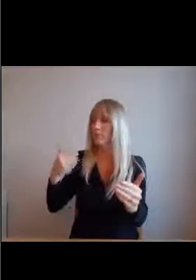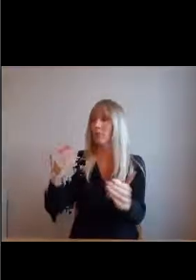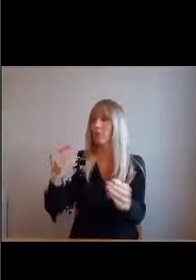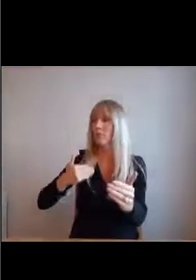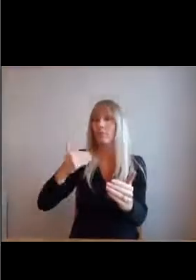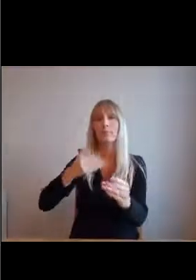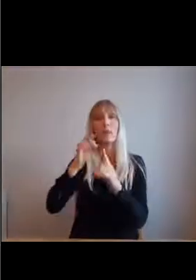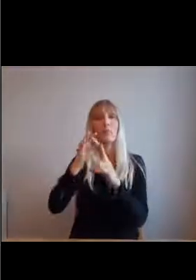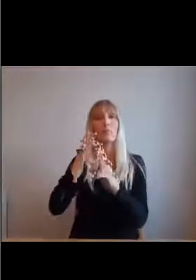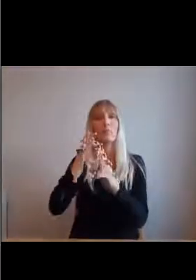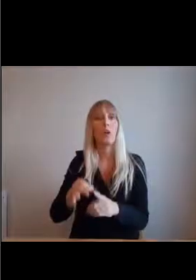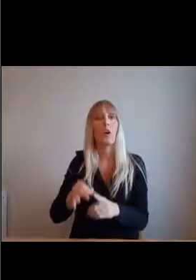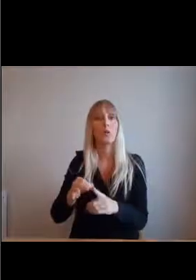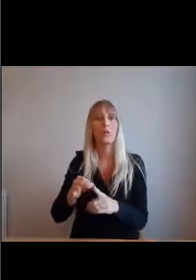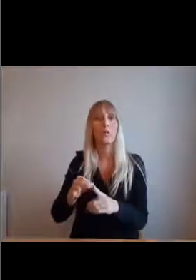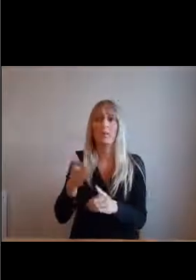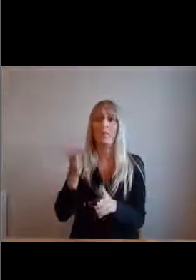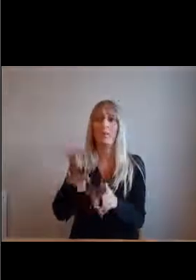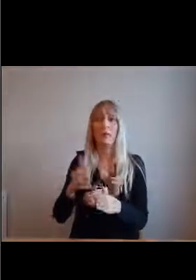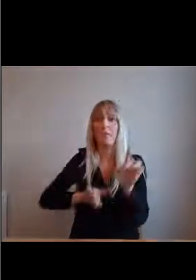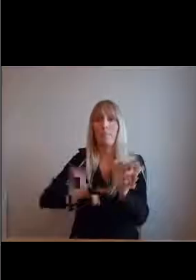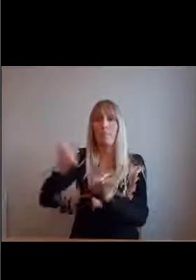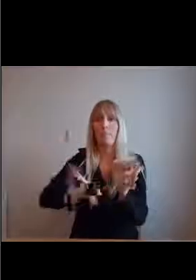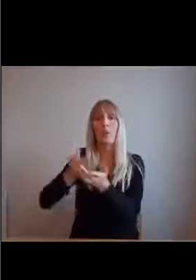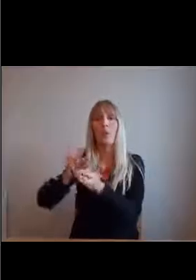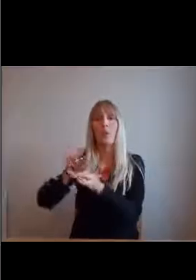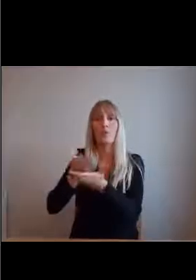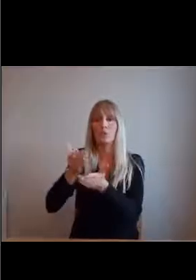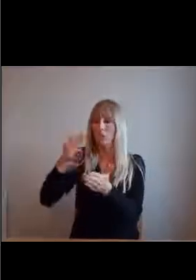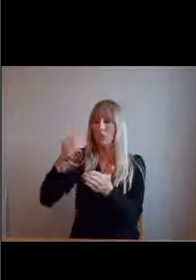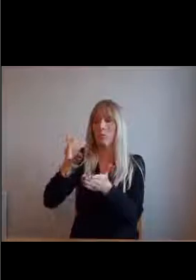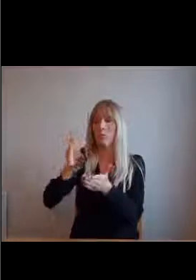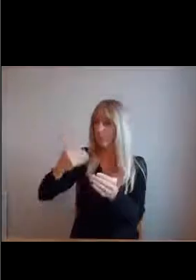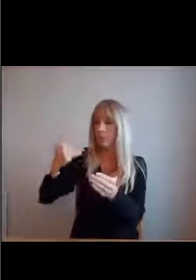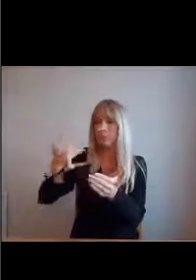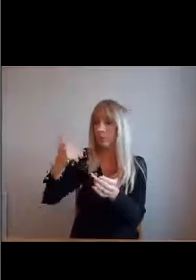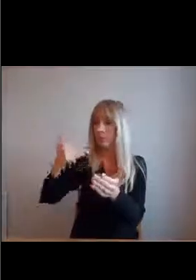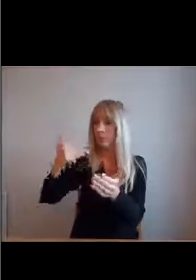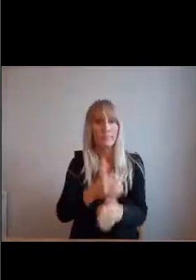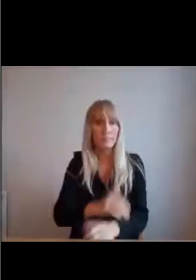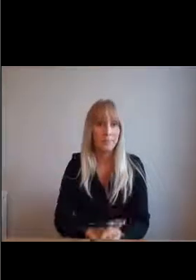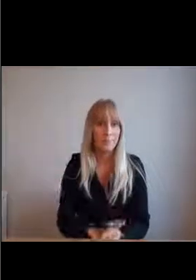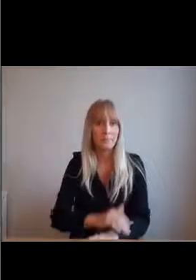since our supplementary consultation earlier on this year.